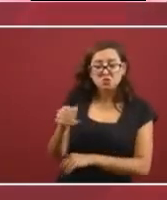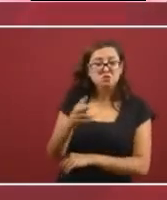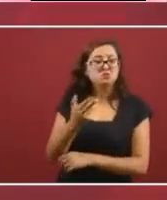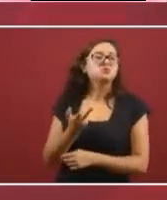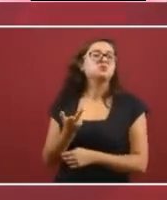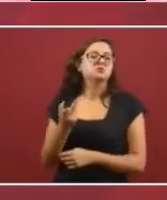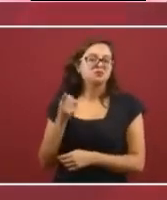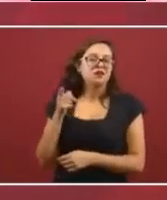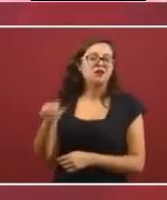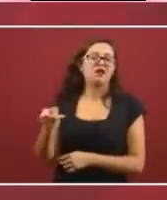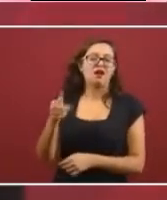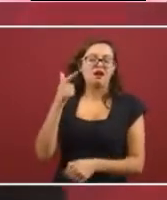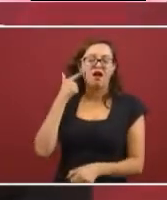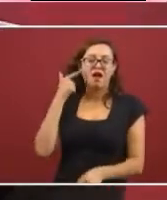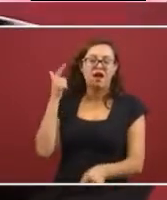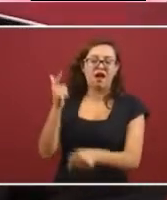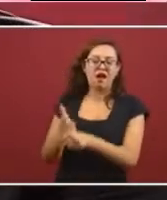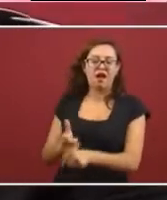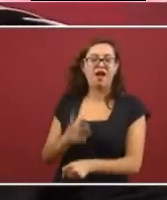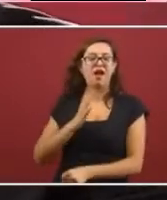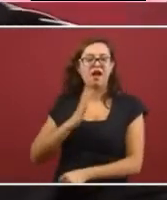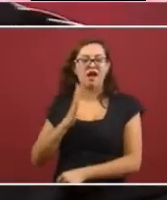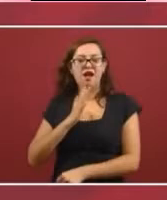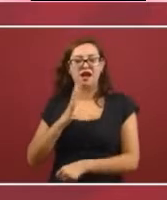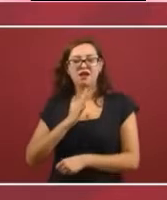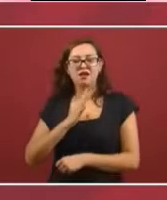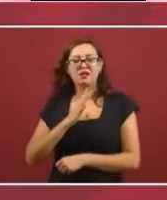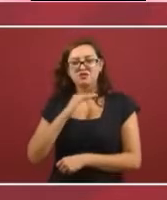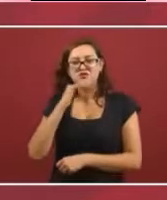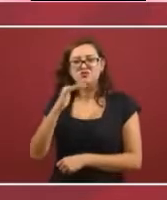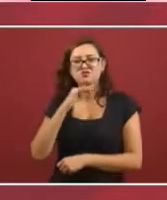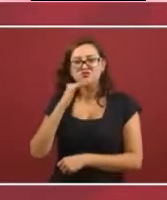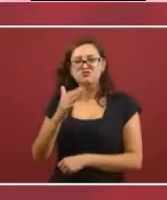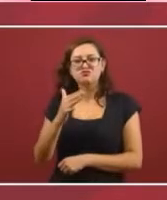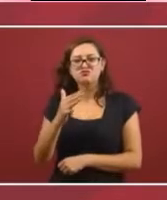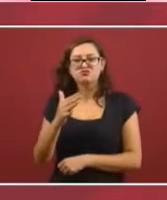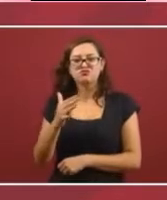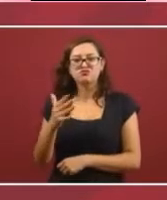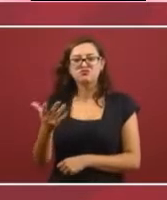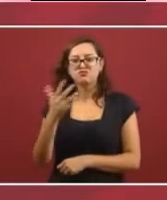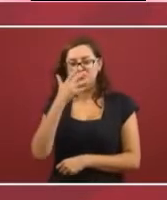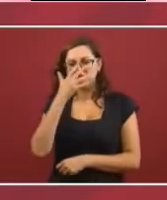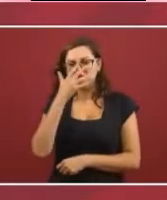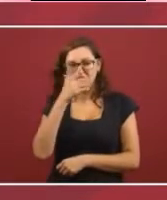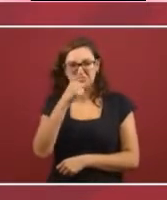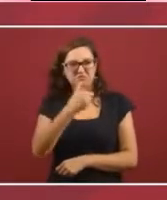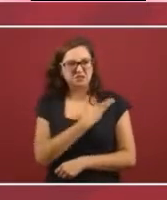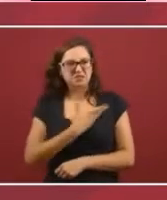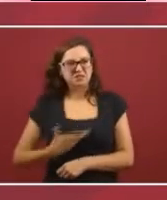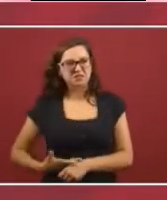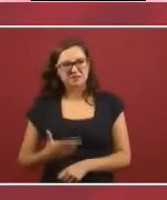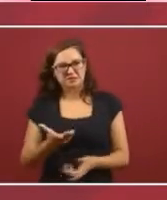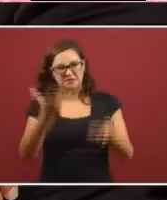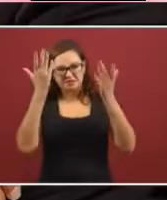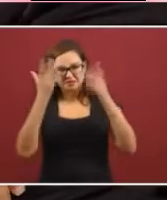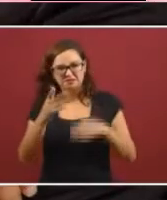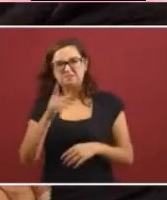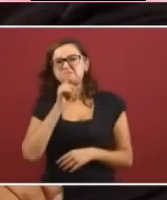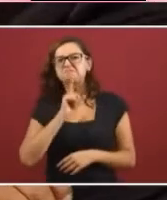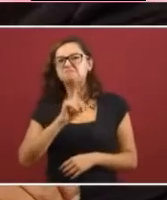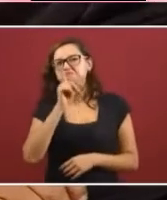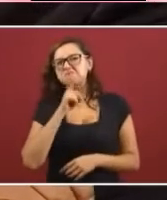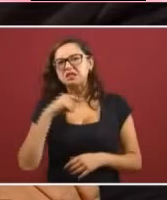says to that man, or that man says, he's a liar, he's a